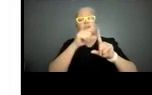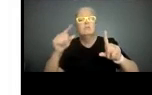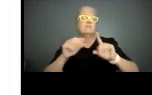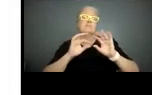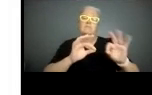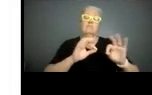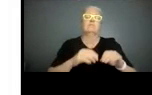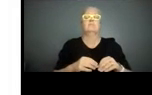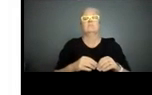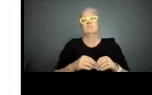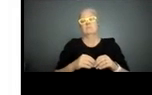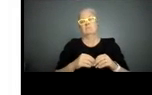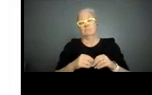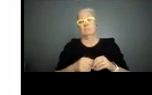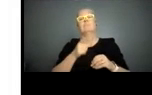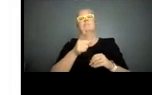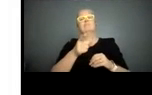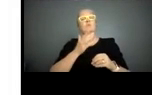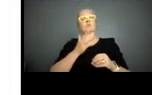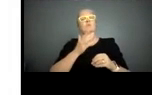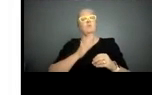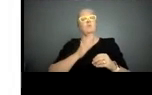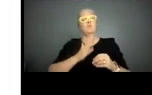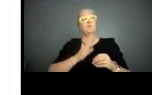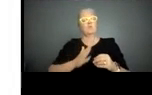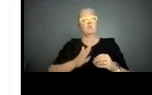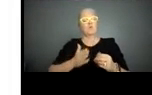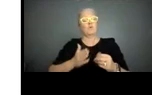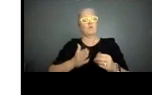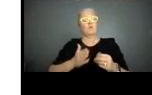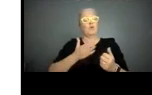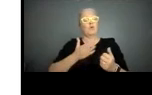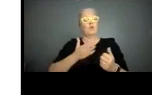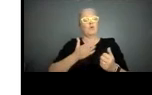every area needs a inclusion